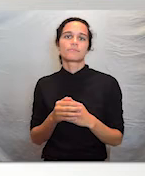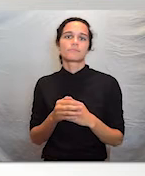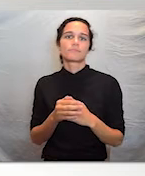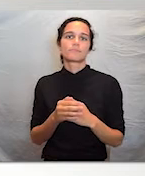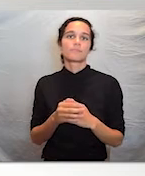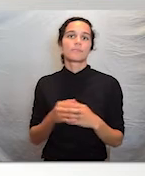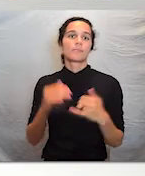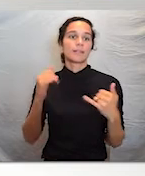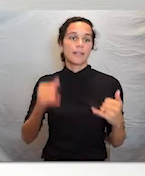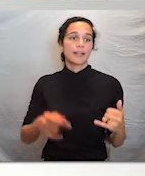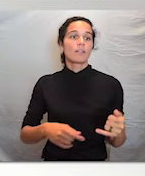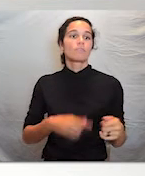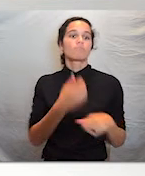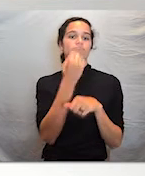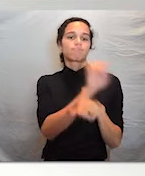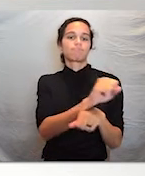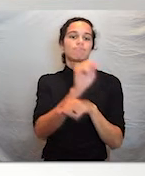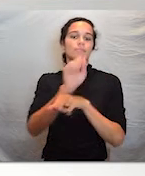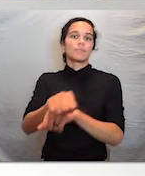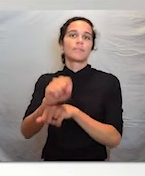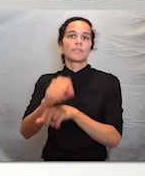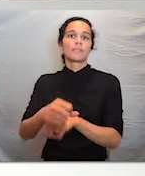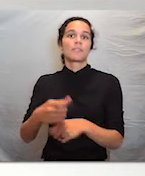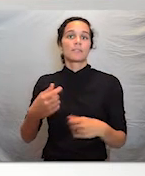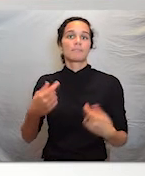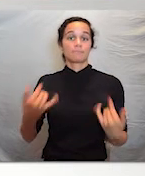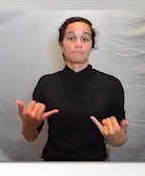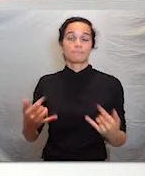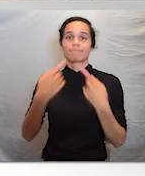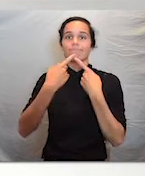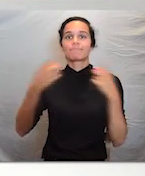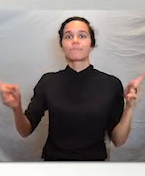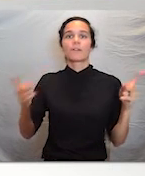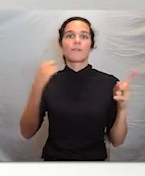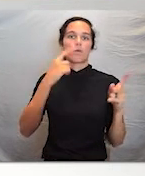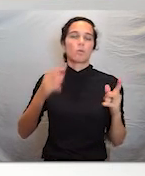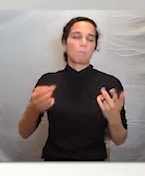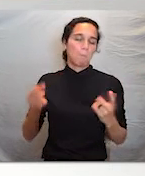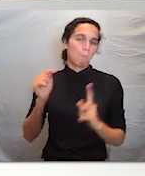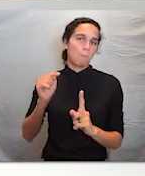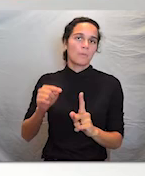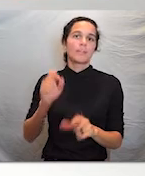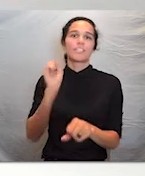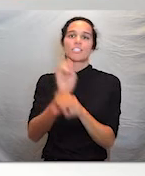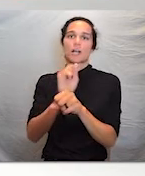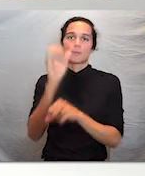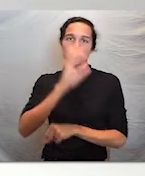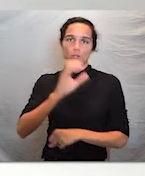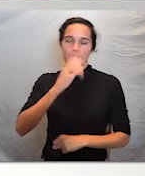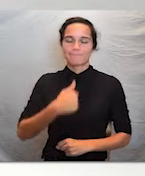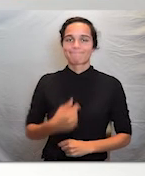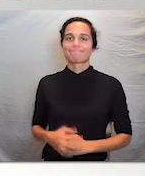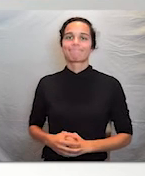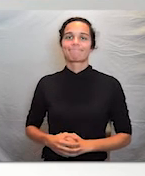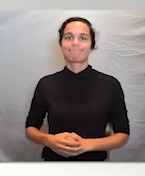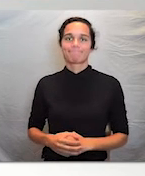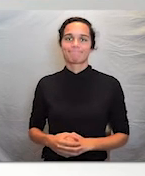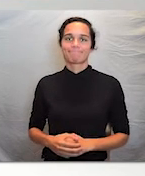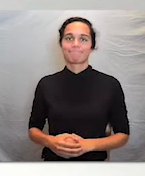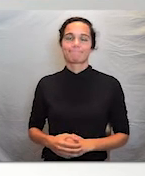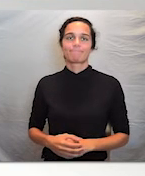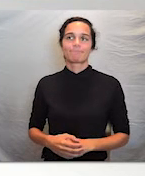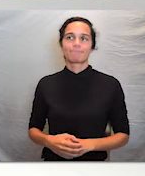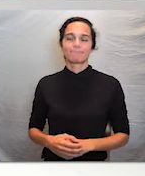am today as far as the job search goes. throughout my job searches and